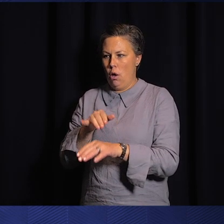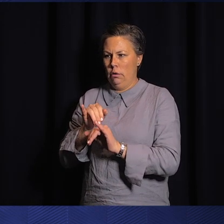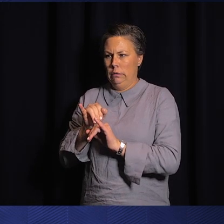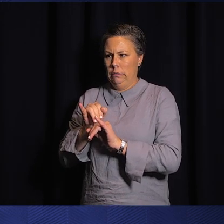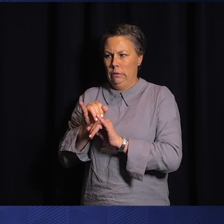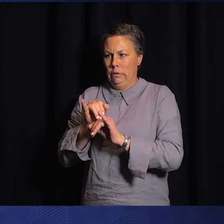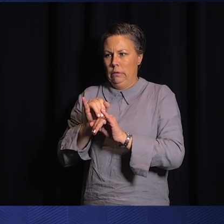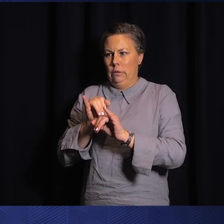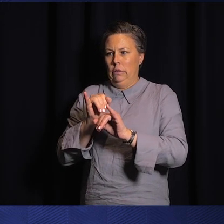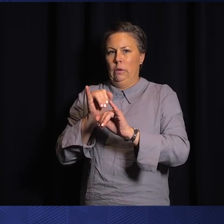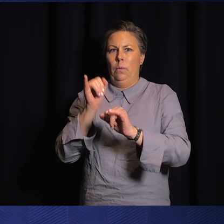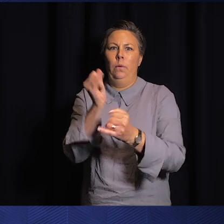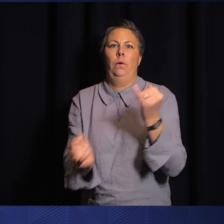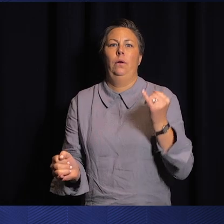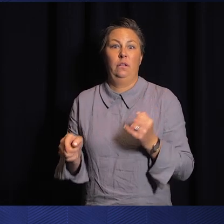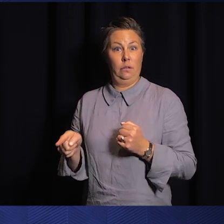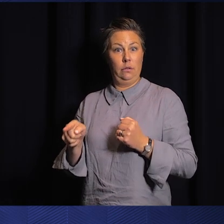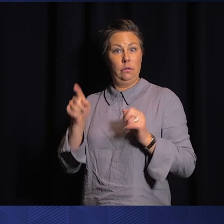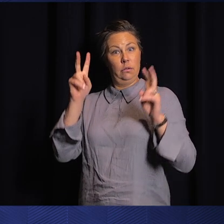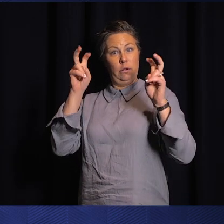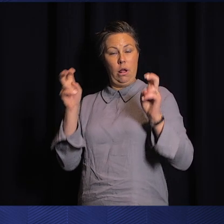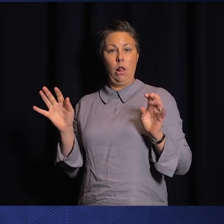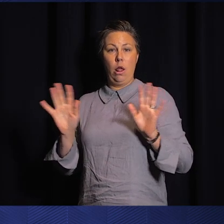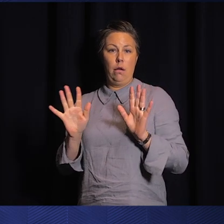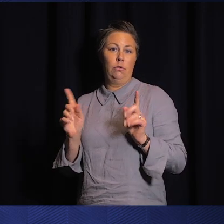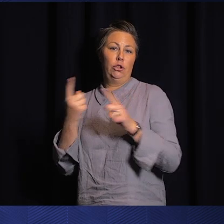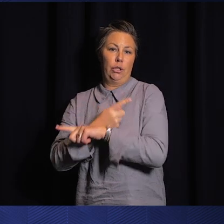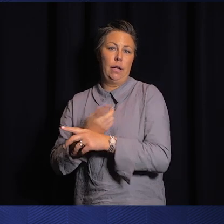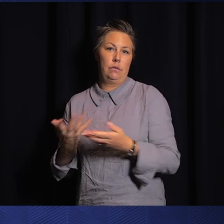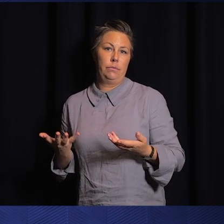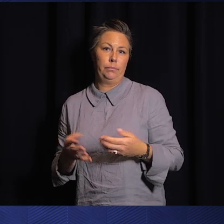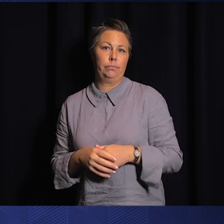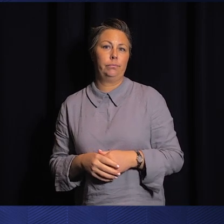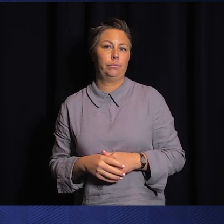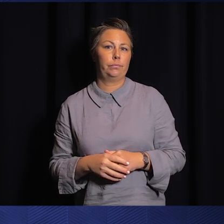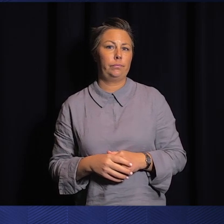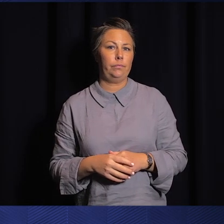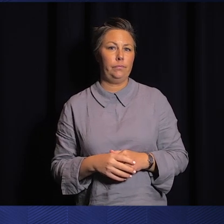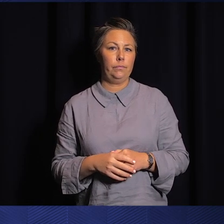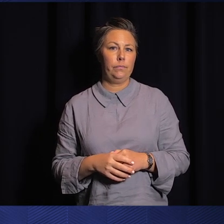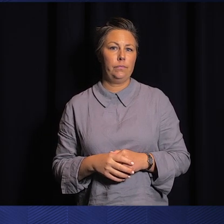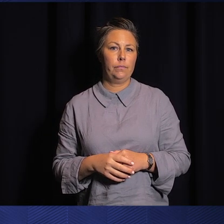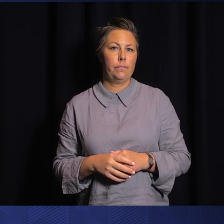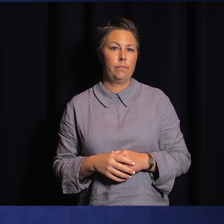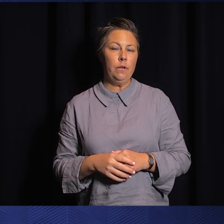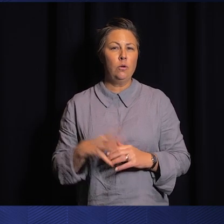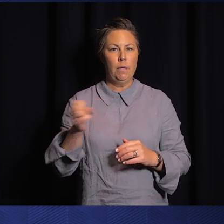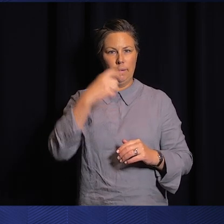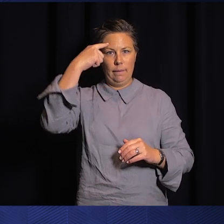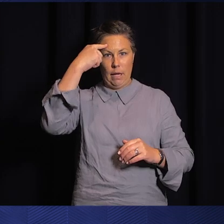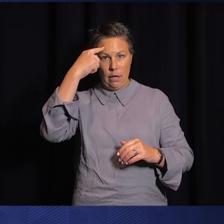change. Now, we have certain premises here when we come to the human rights of being applied in